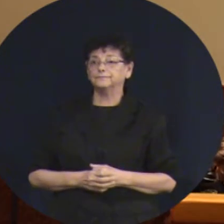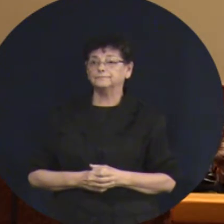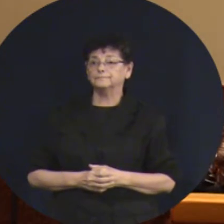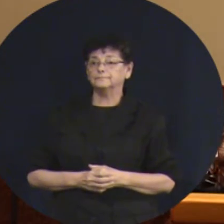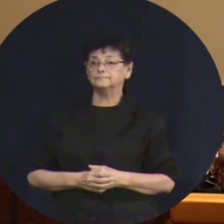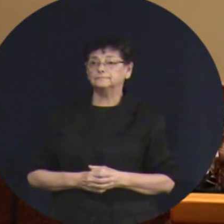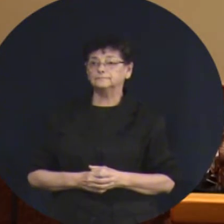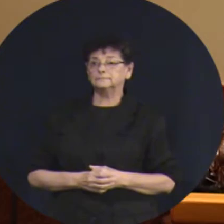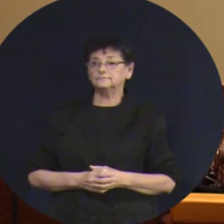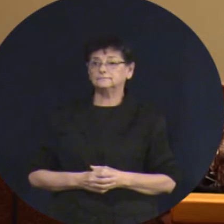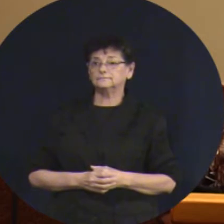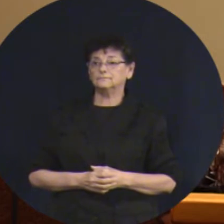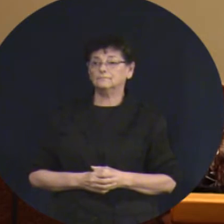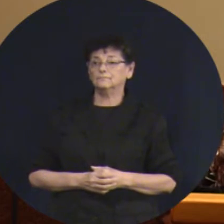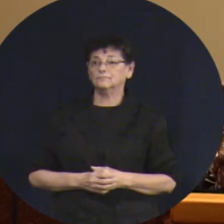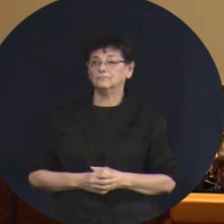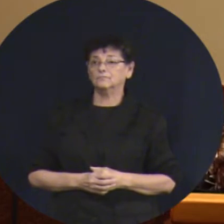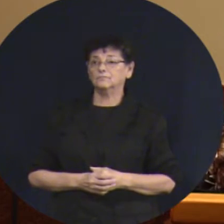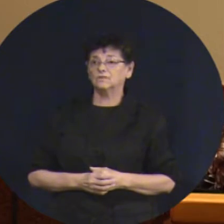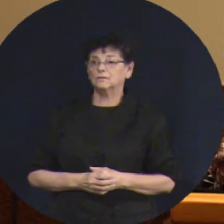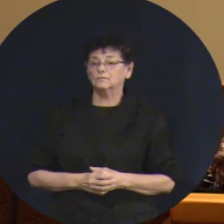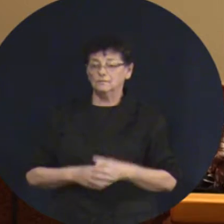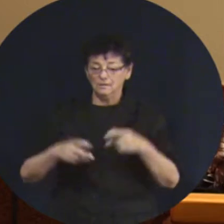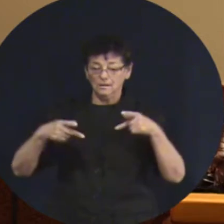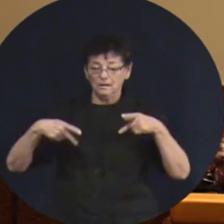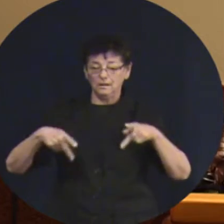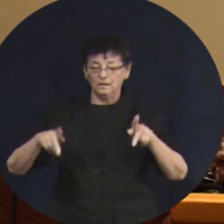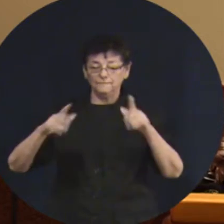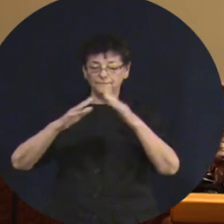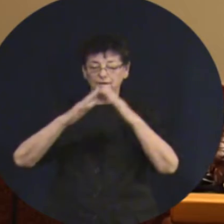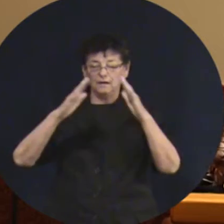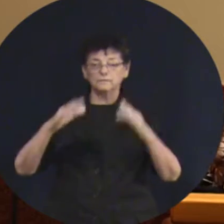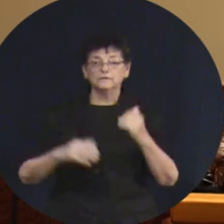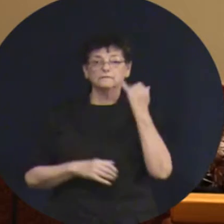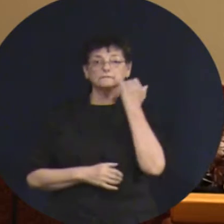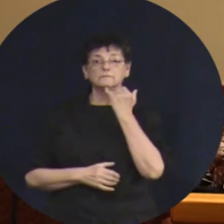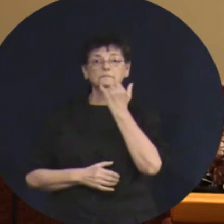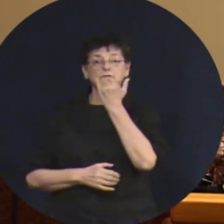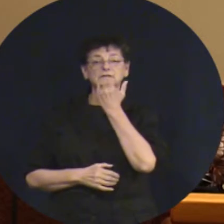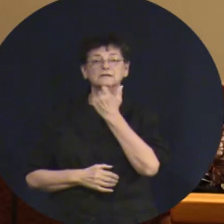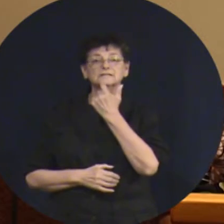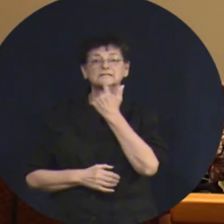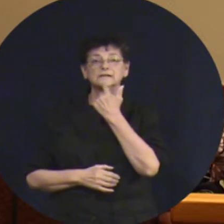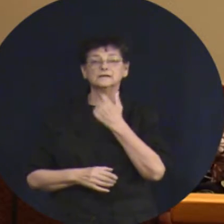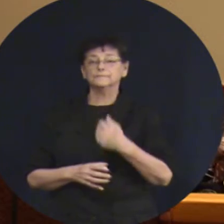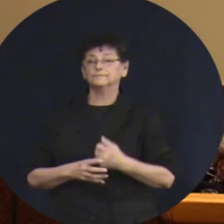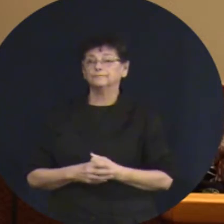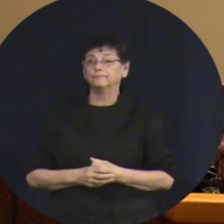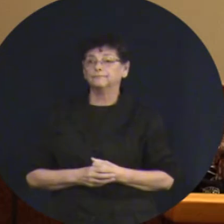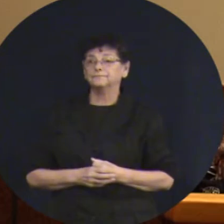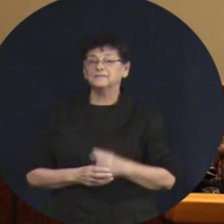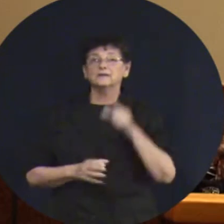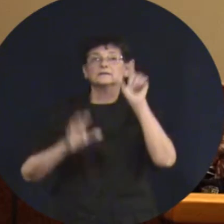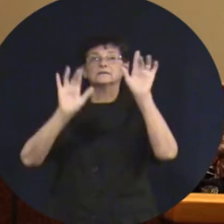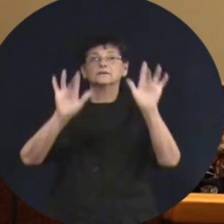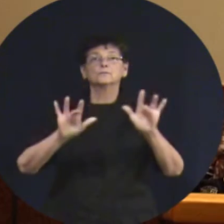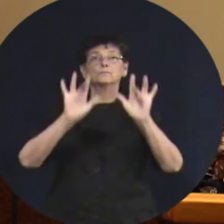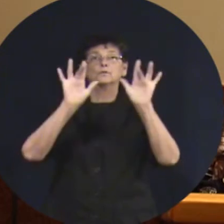everlasting. Let the house of Israel say, his